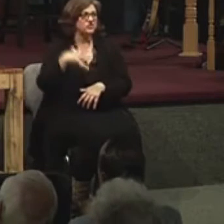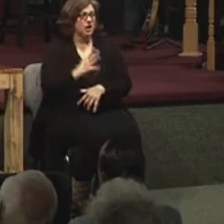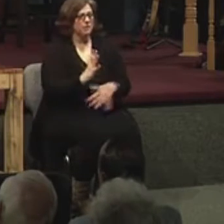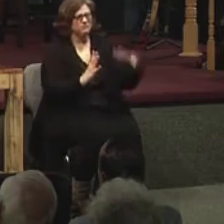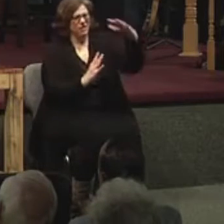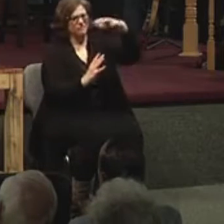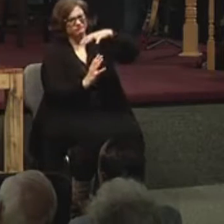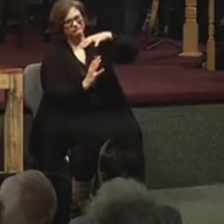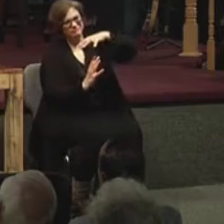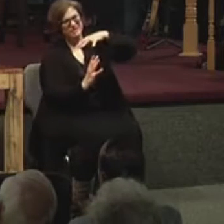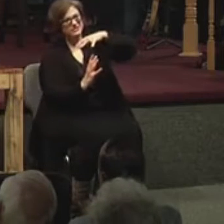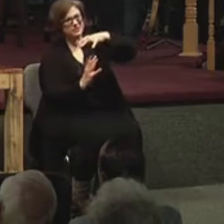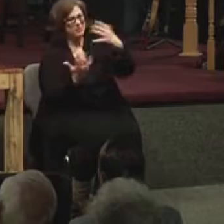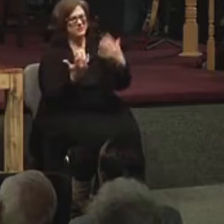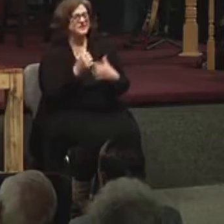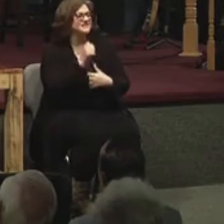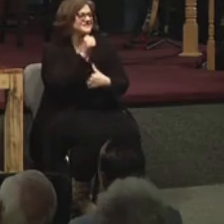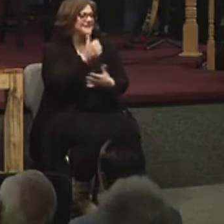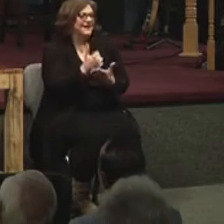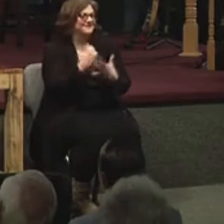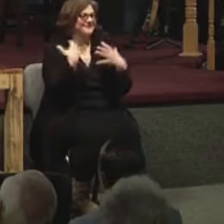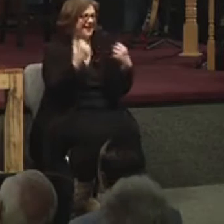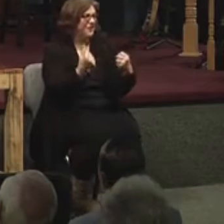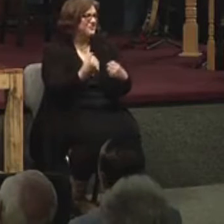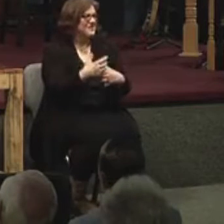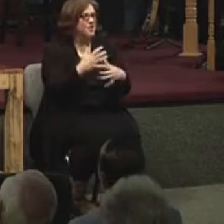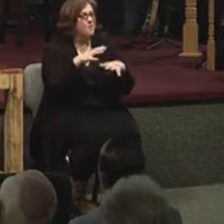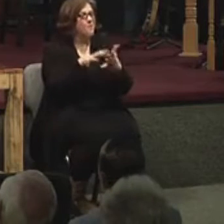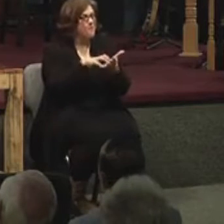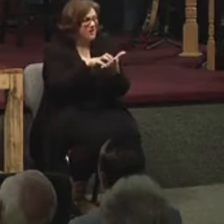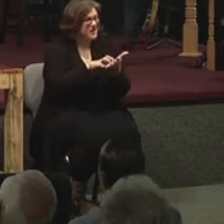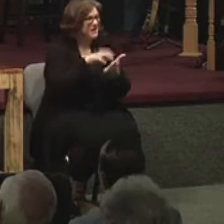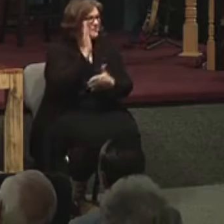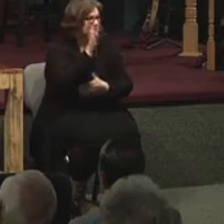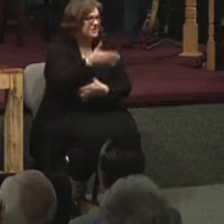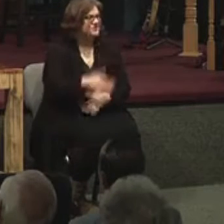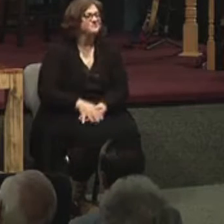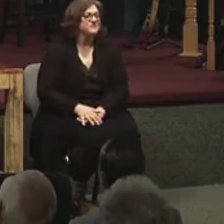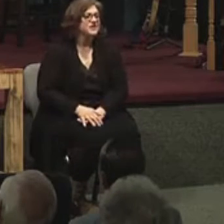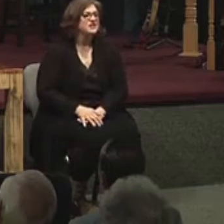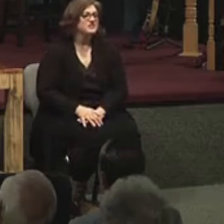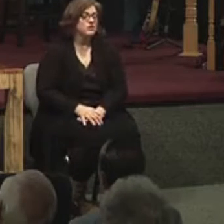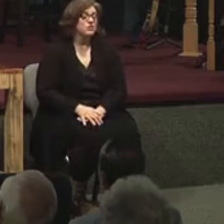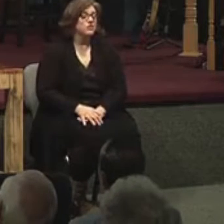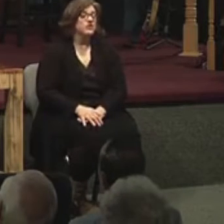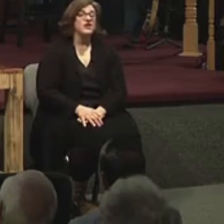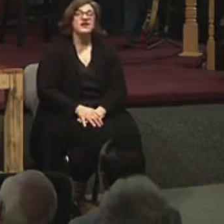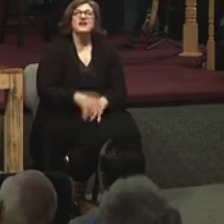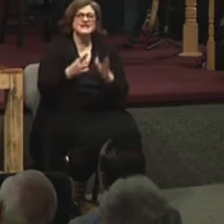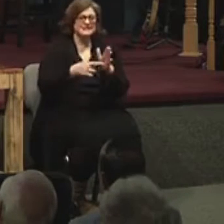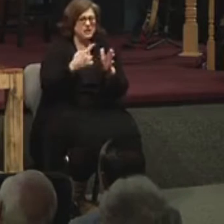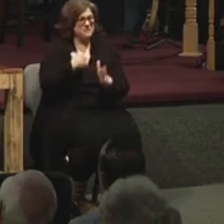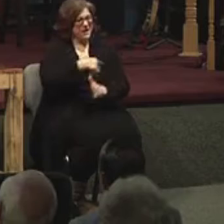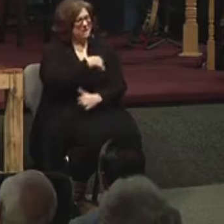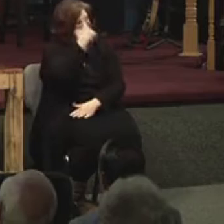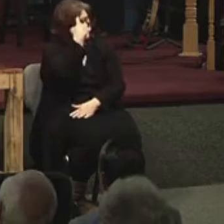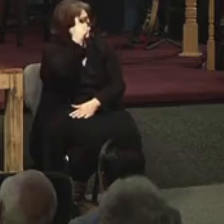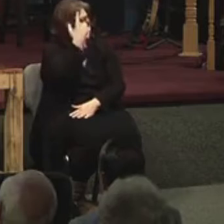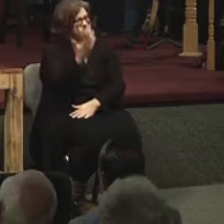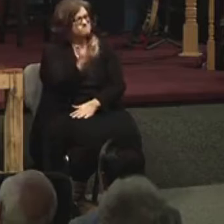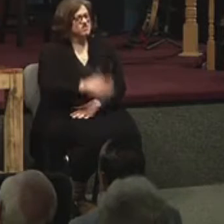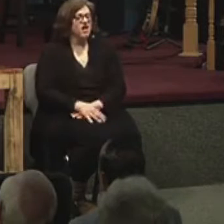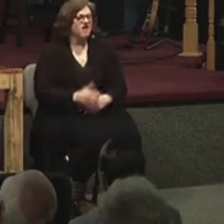us. No, our problems are there. He wants us to turn to him, to trust him. Sometimes we think, no, life's about all that